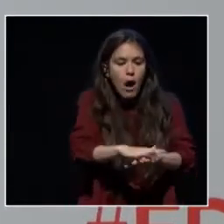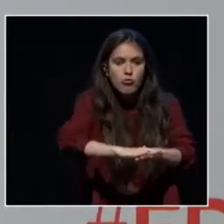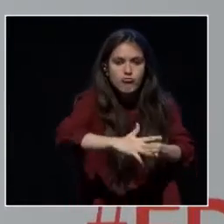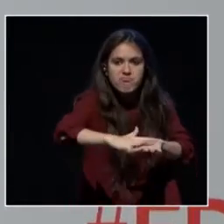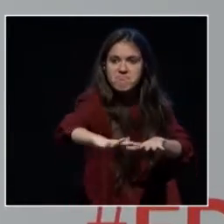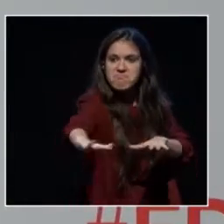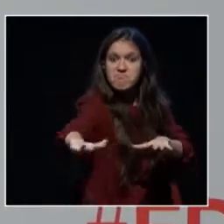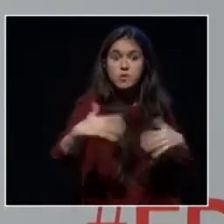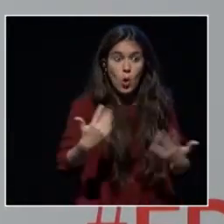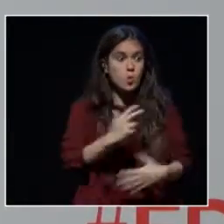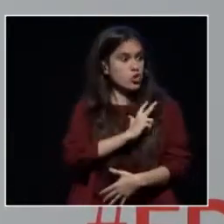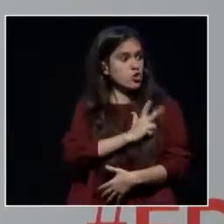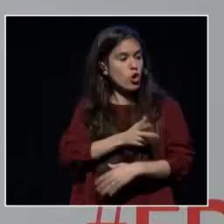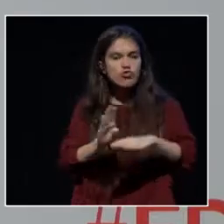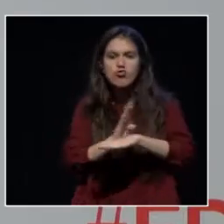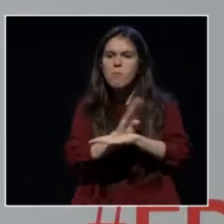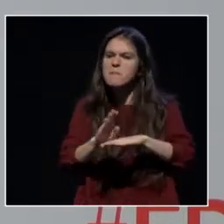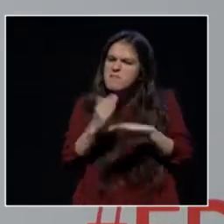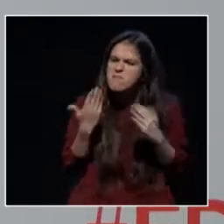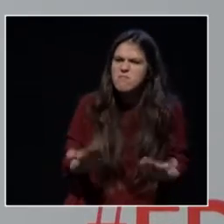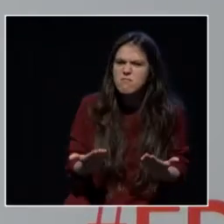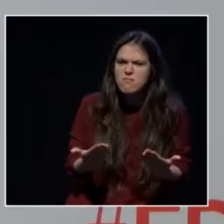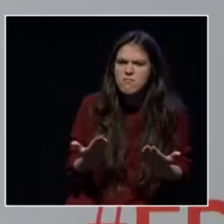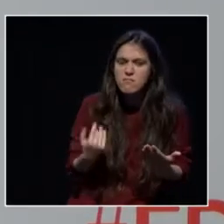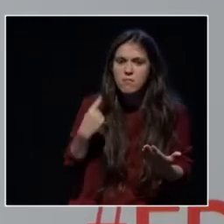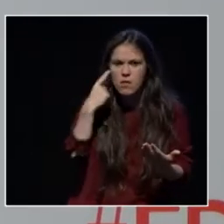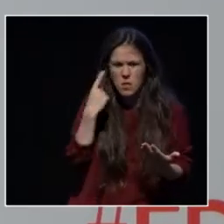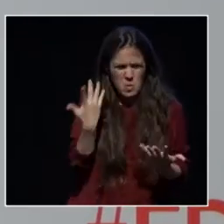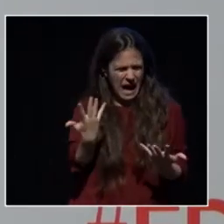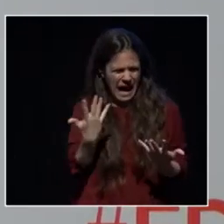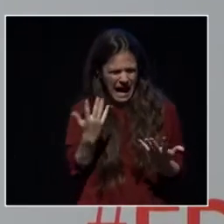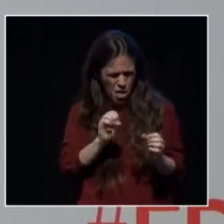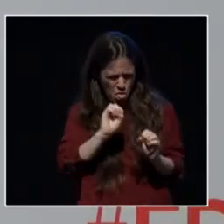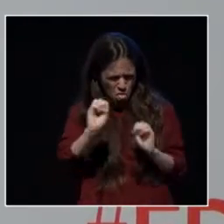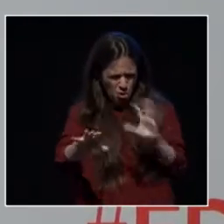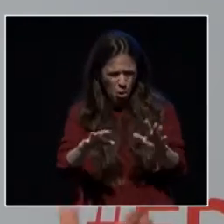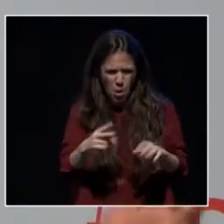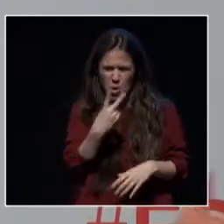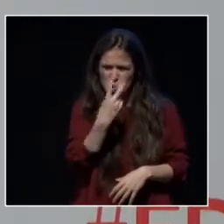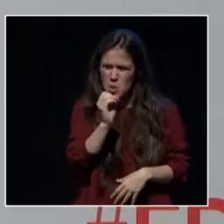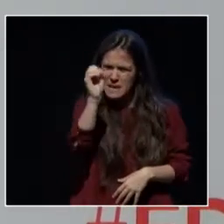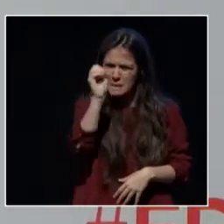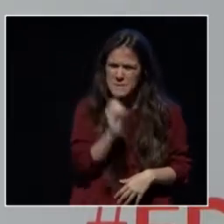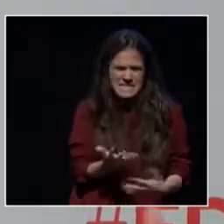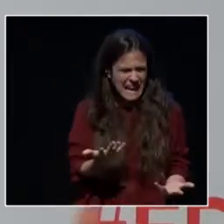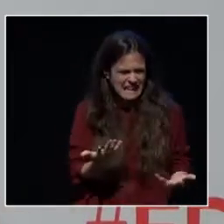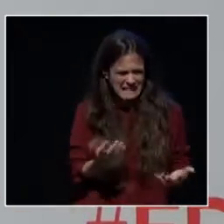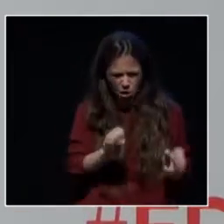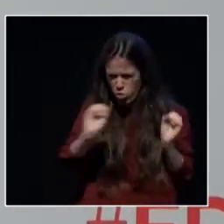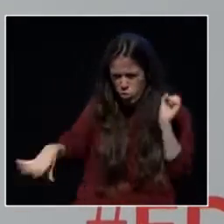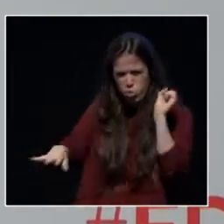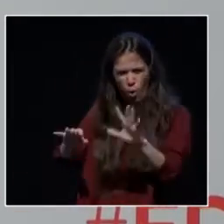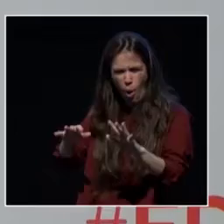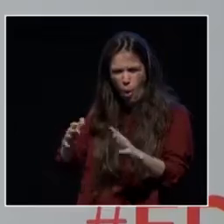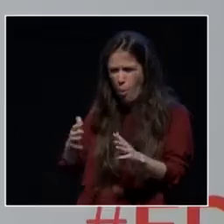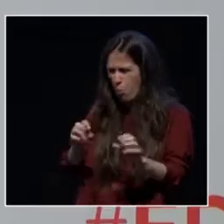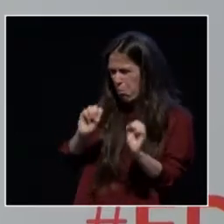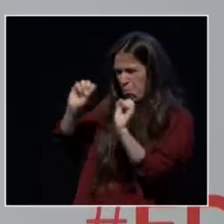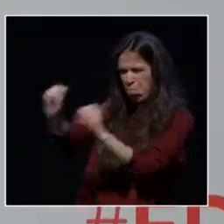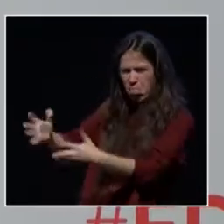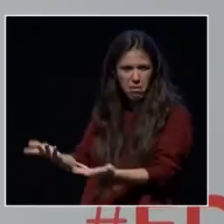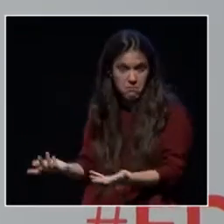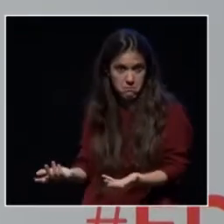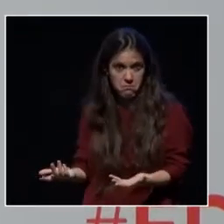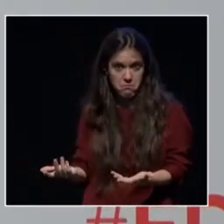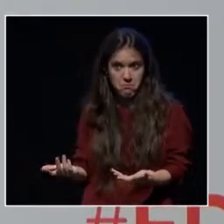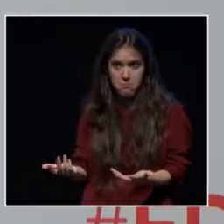social business. Suddenly, why are we throwing away this 20%? Why don't we collect all those? Why did they throw away? Because